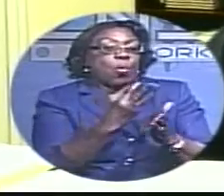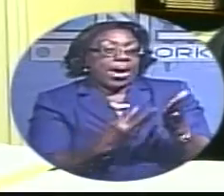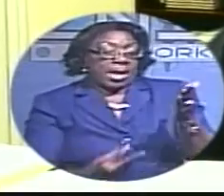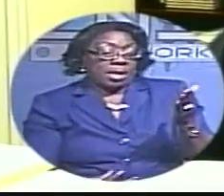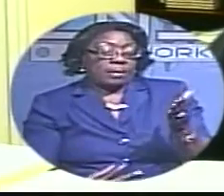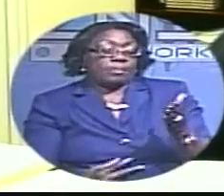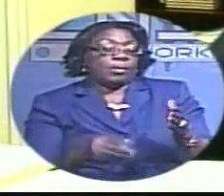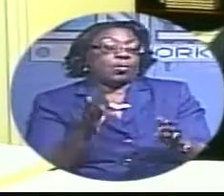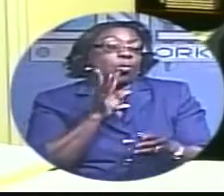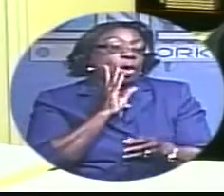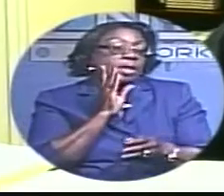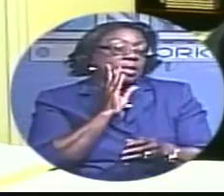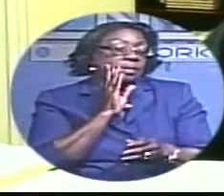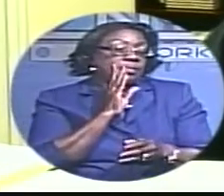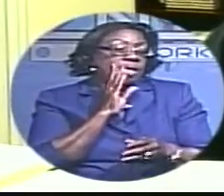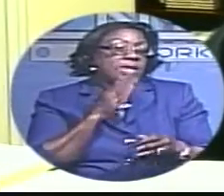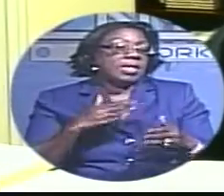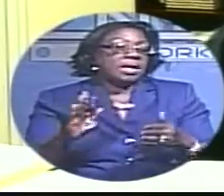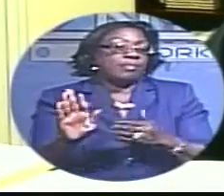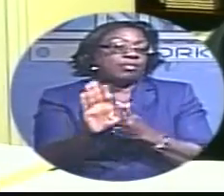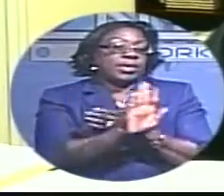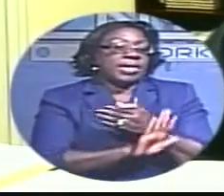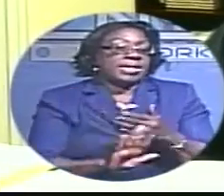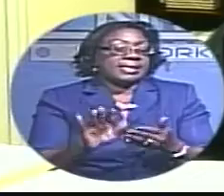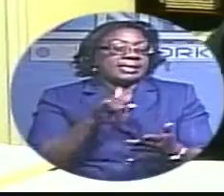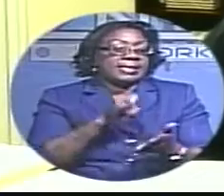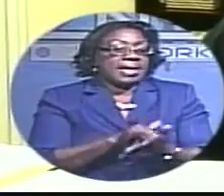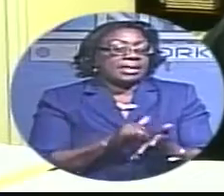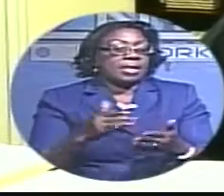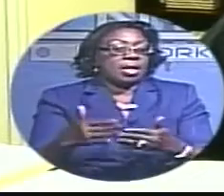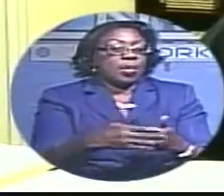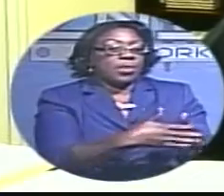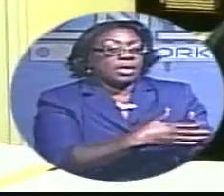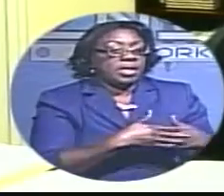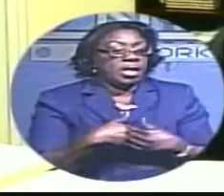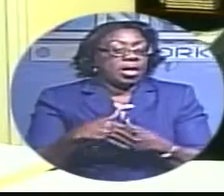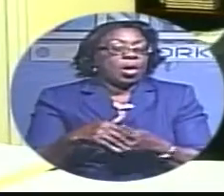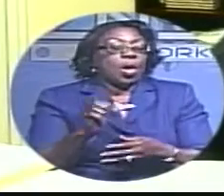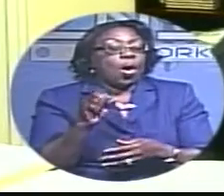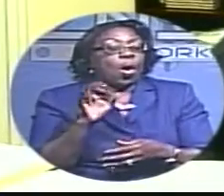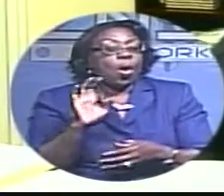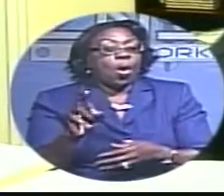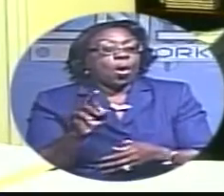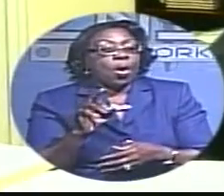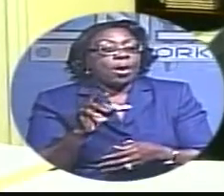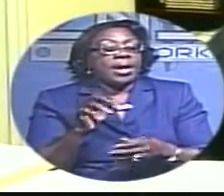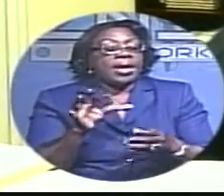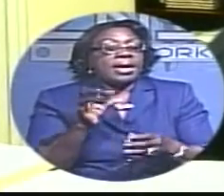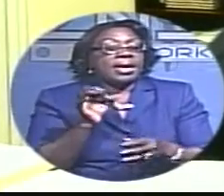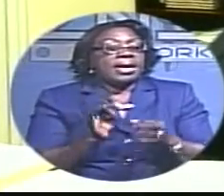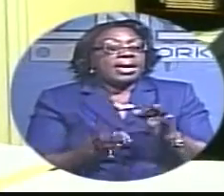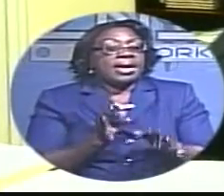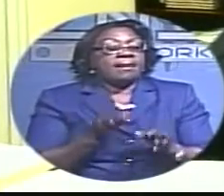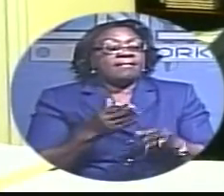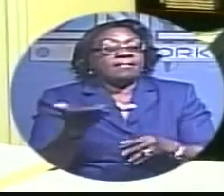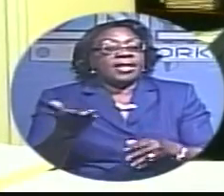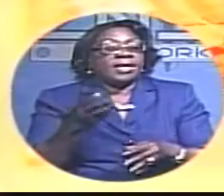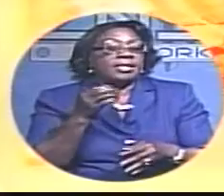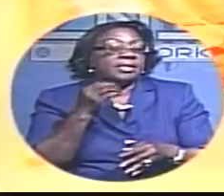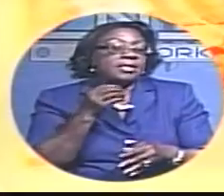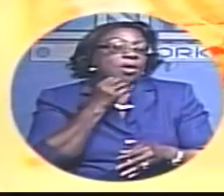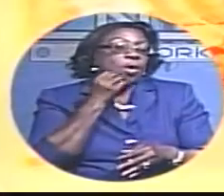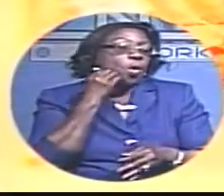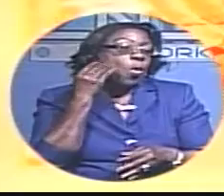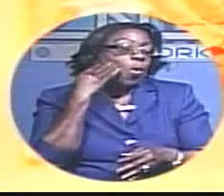we can treat it. That protects that community. Or if there is an abandoned home with a pool and the community knows it, we will go and we will address the